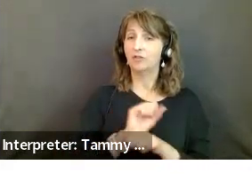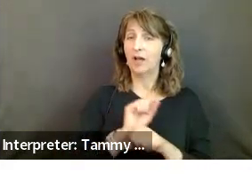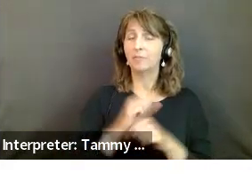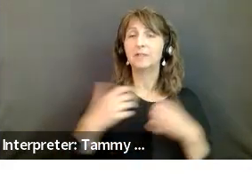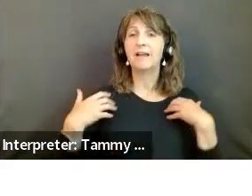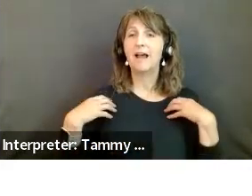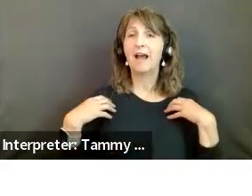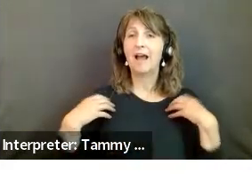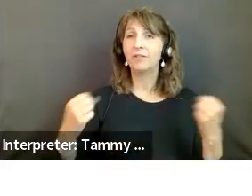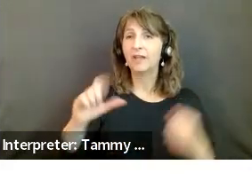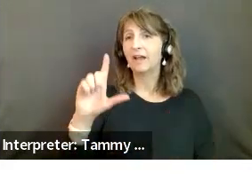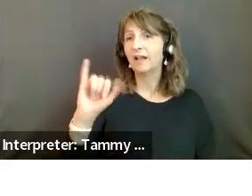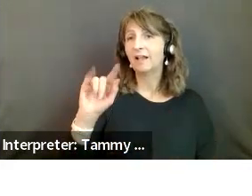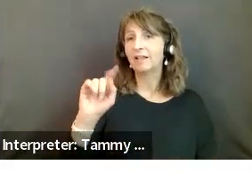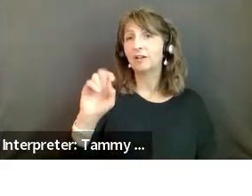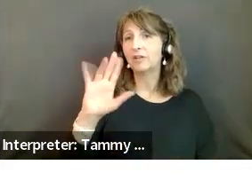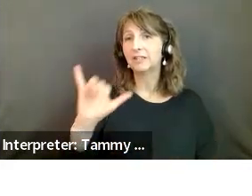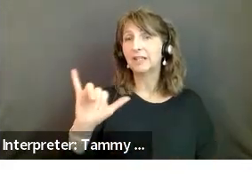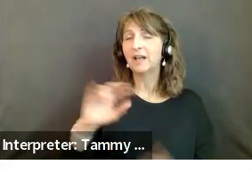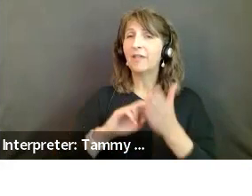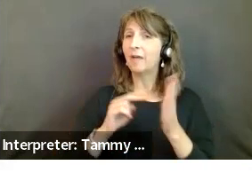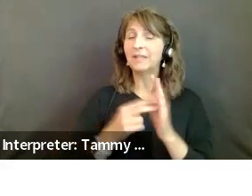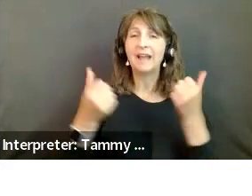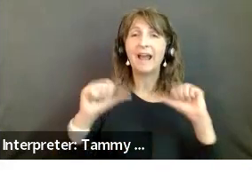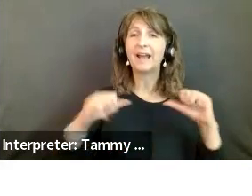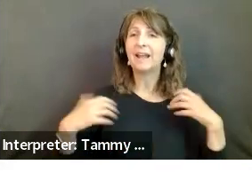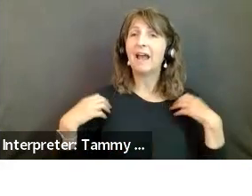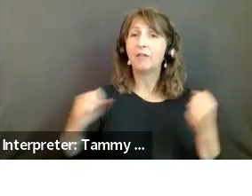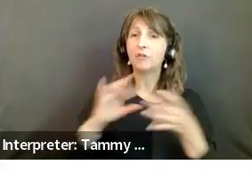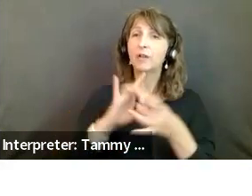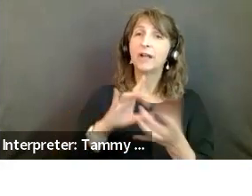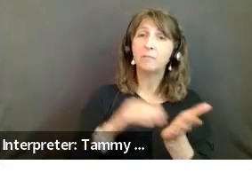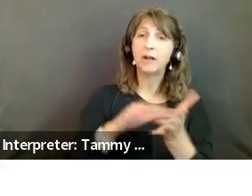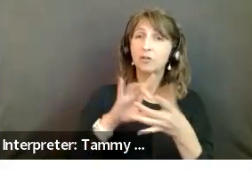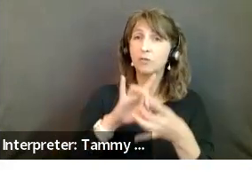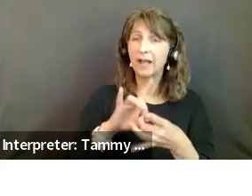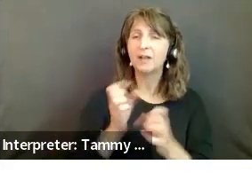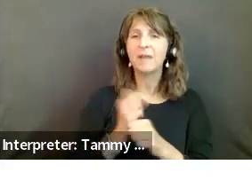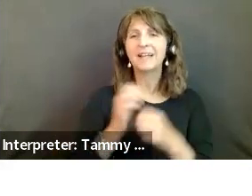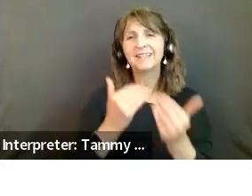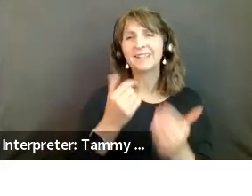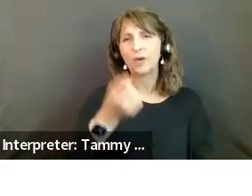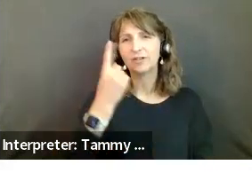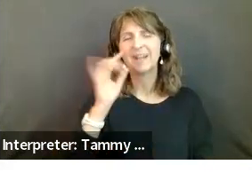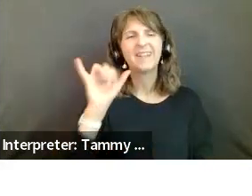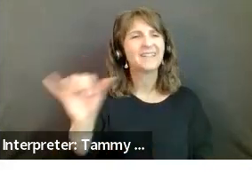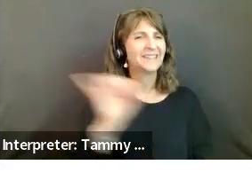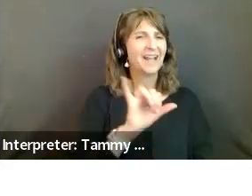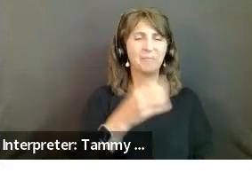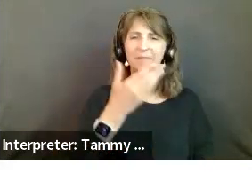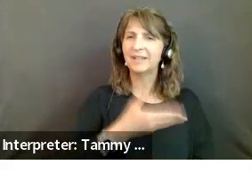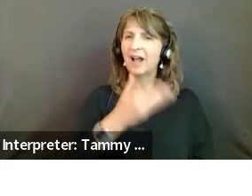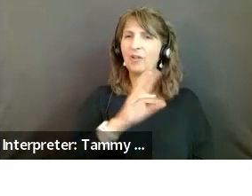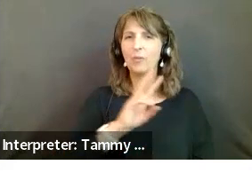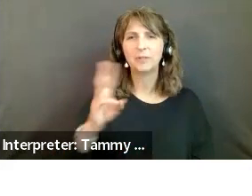what we're trying to do with the disability guidance information on our site. And